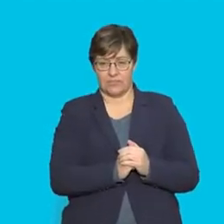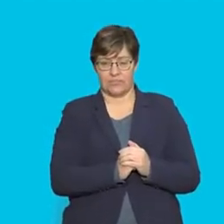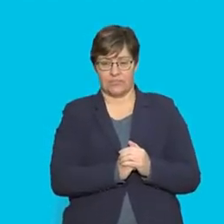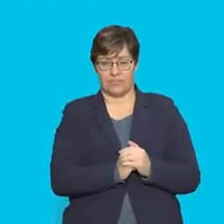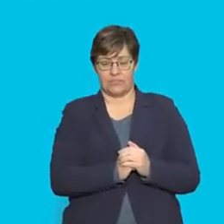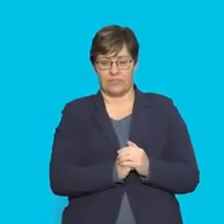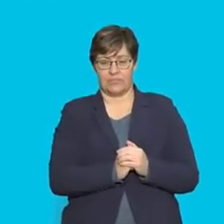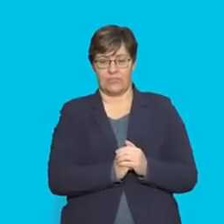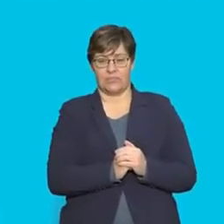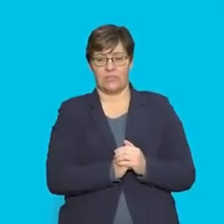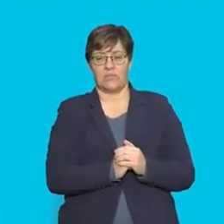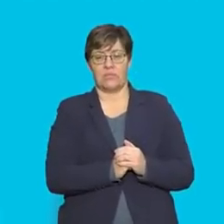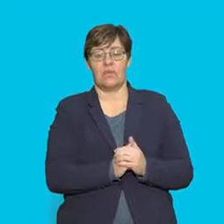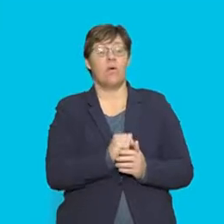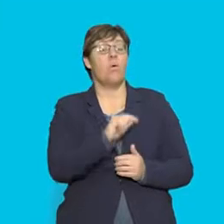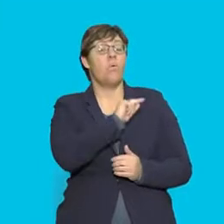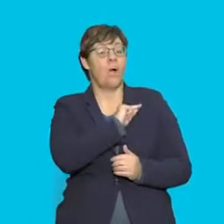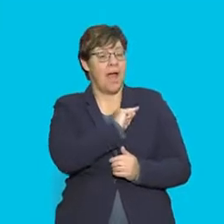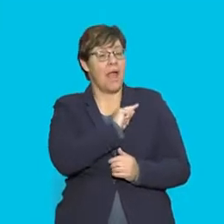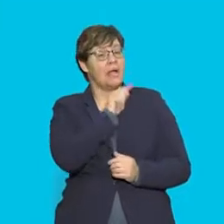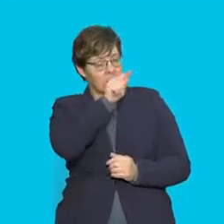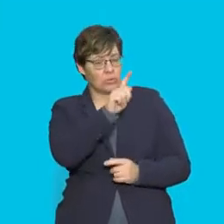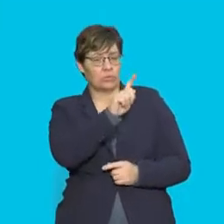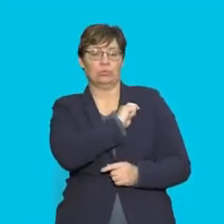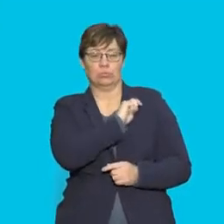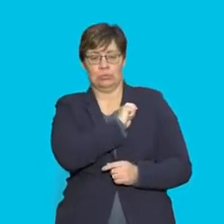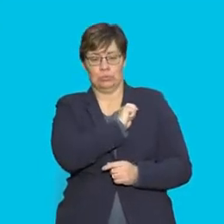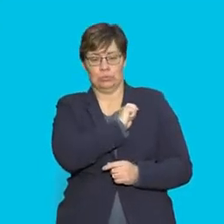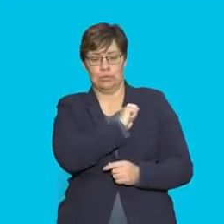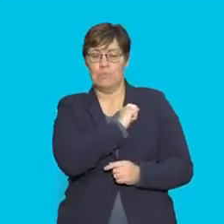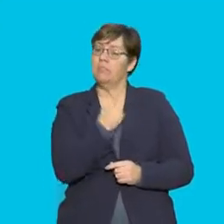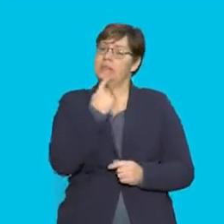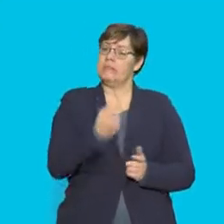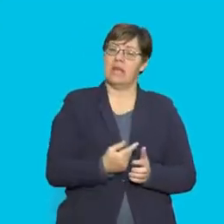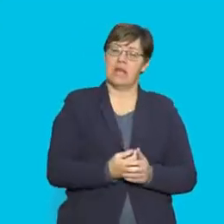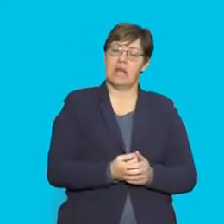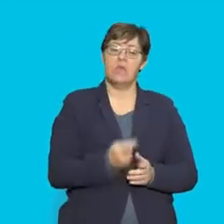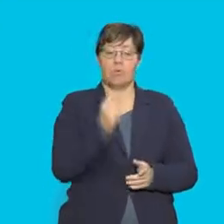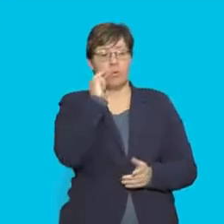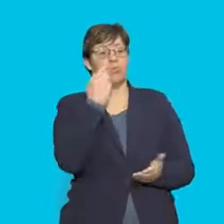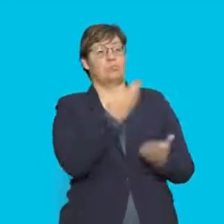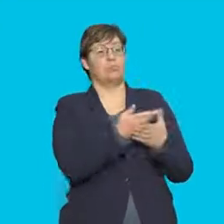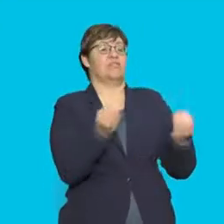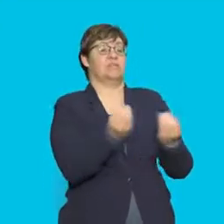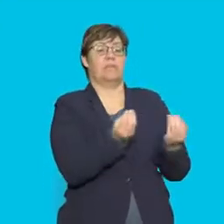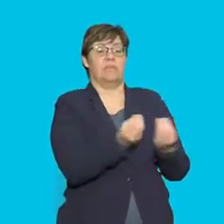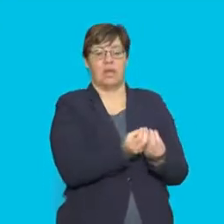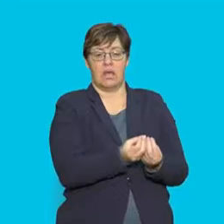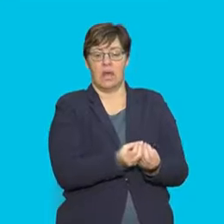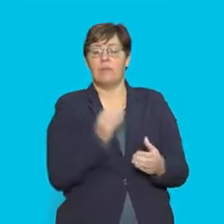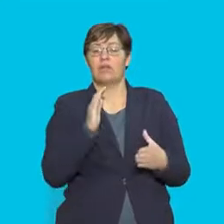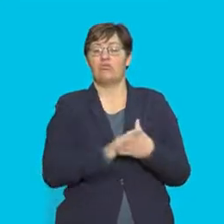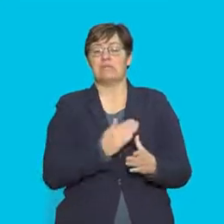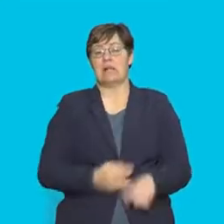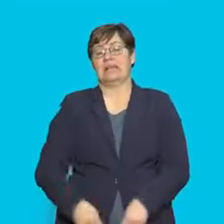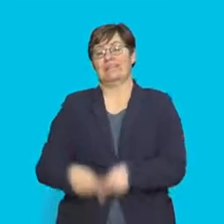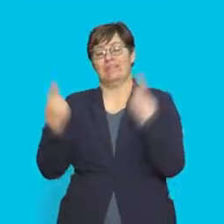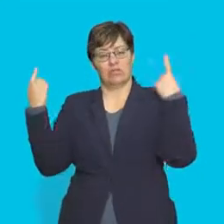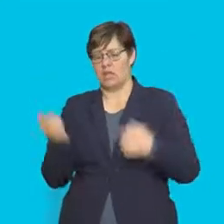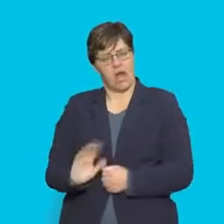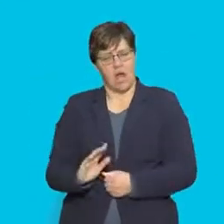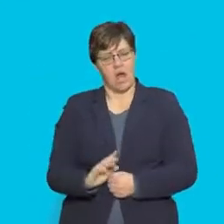is true? Because the statement is true. It's not that I am saying you need to prove something and then the result might